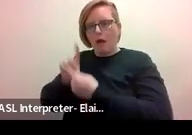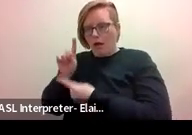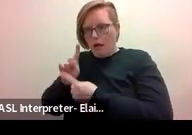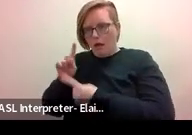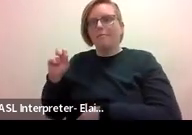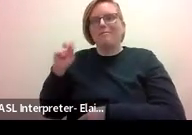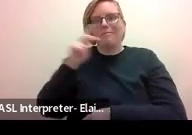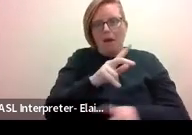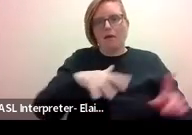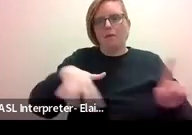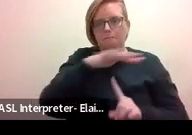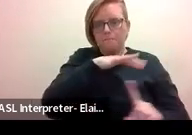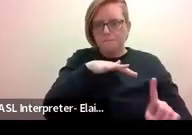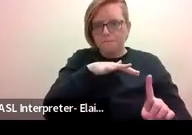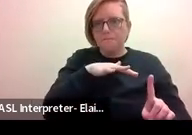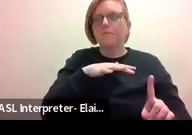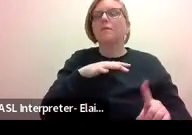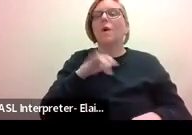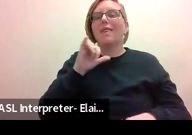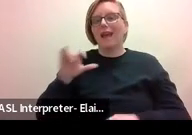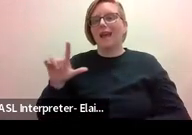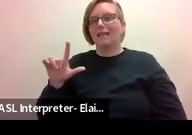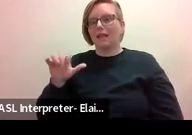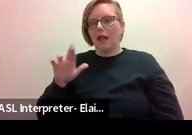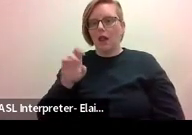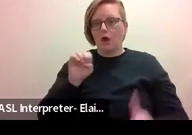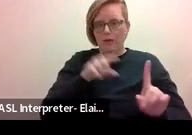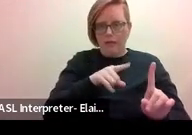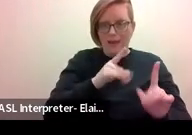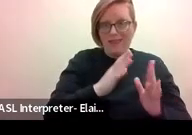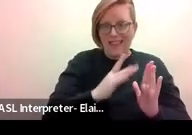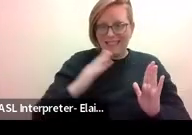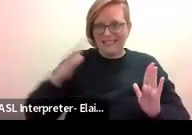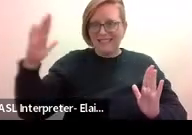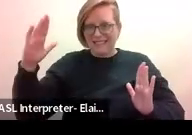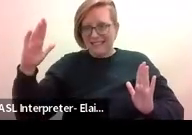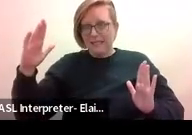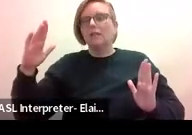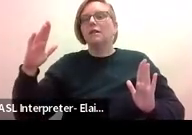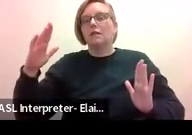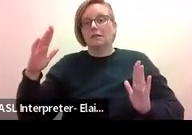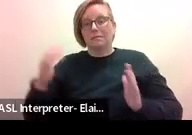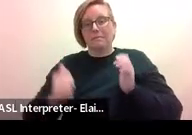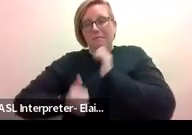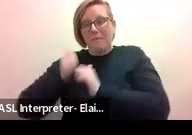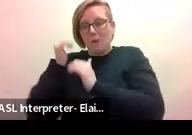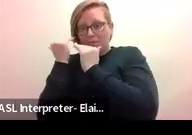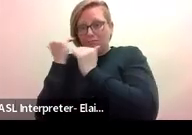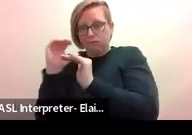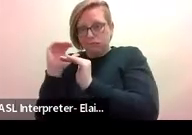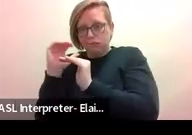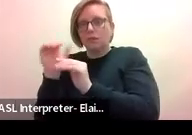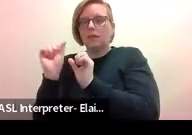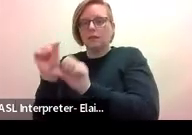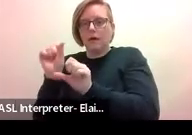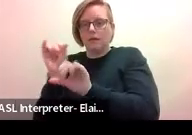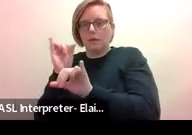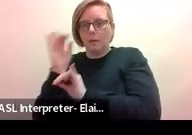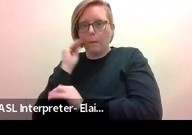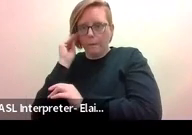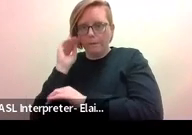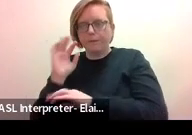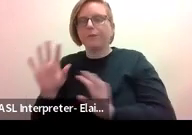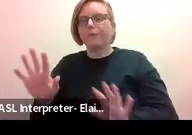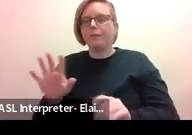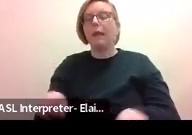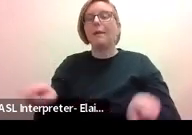way up to that most restrictive, hospital homebound. And here's just another visual to give you that idea. Same